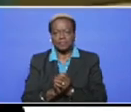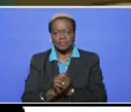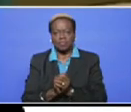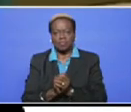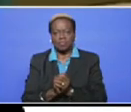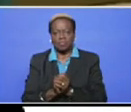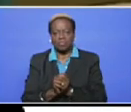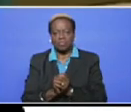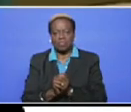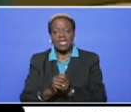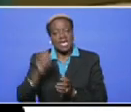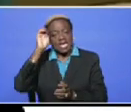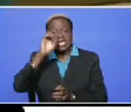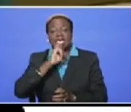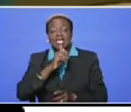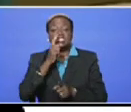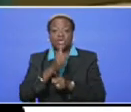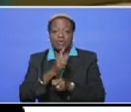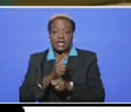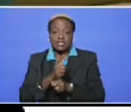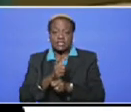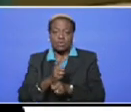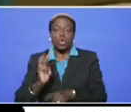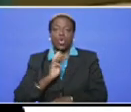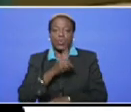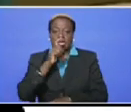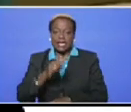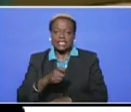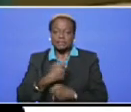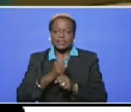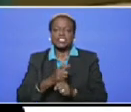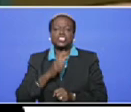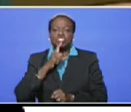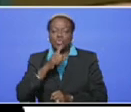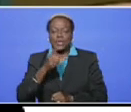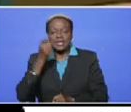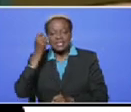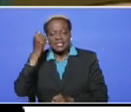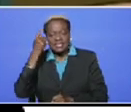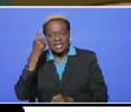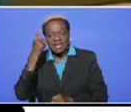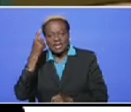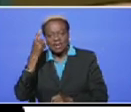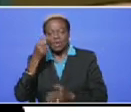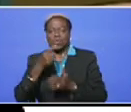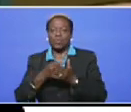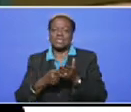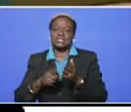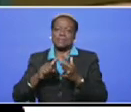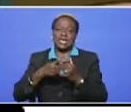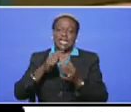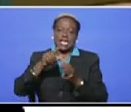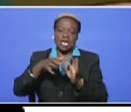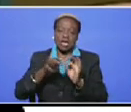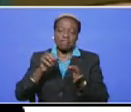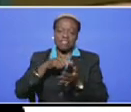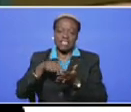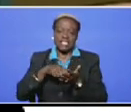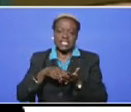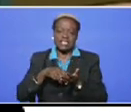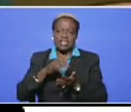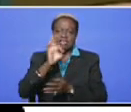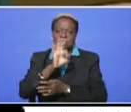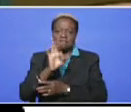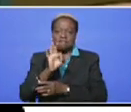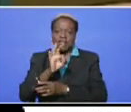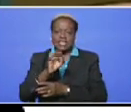arbitrary manner. He's correct. We need to make sure that we understand what is the genesis of this. The French ambassadors